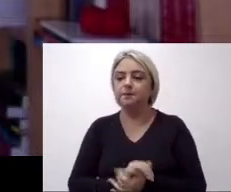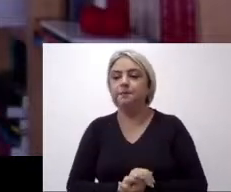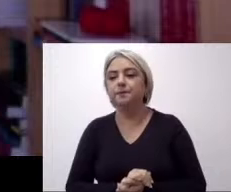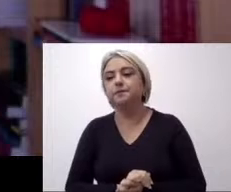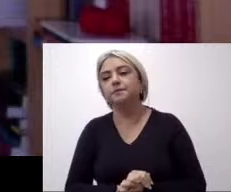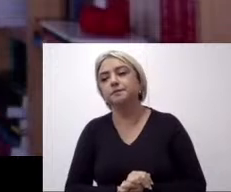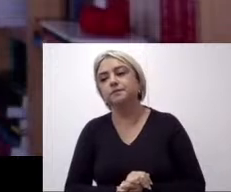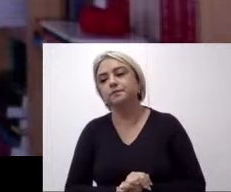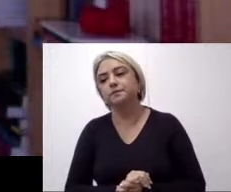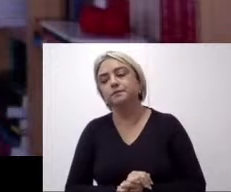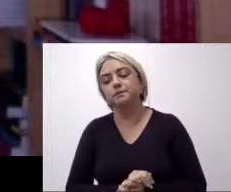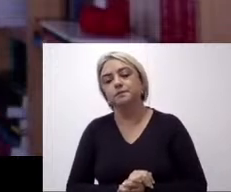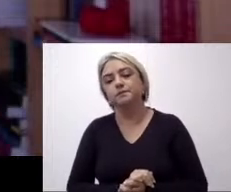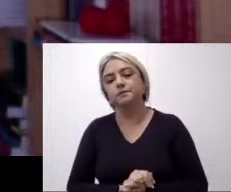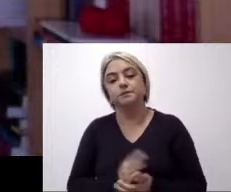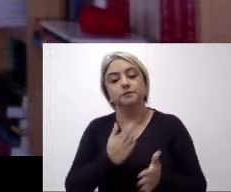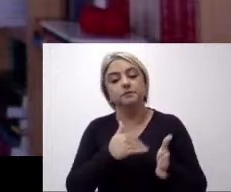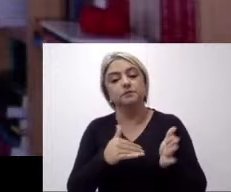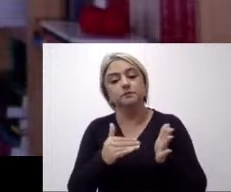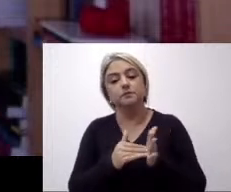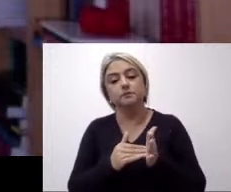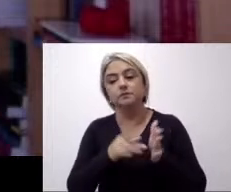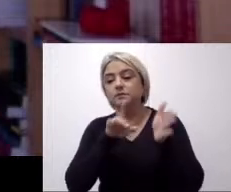all the questions you asked.